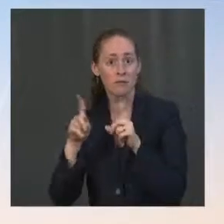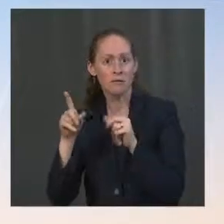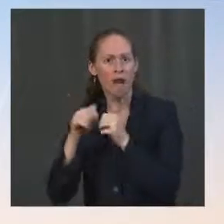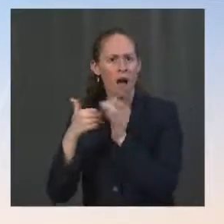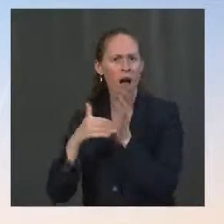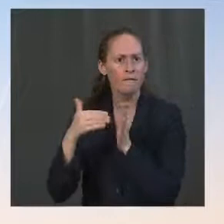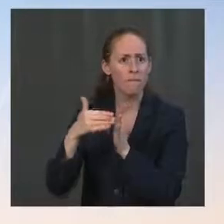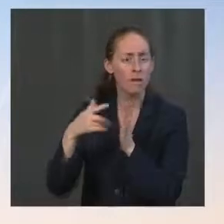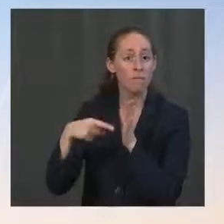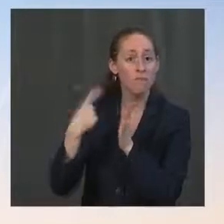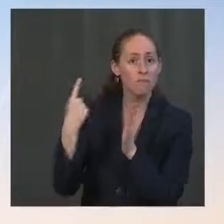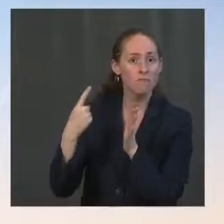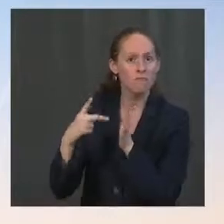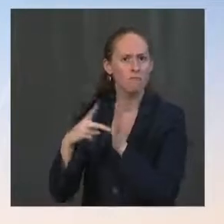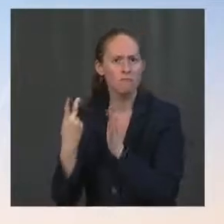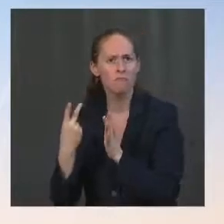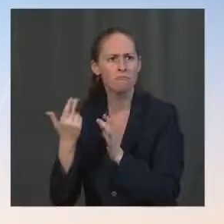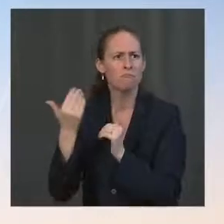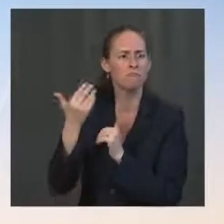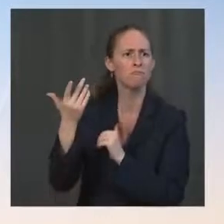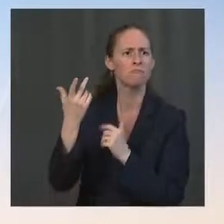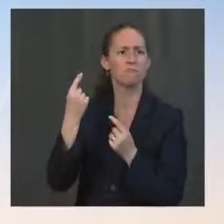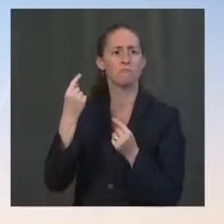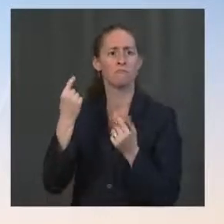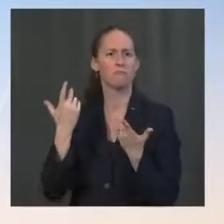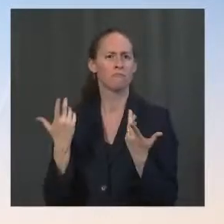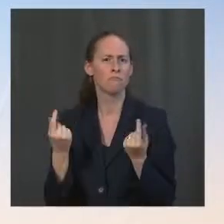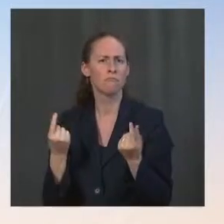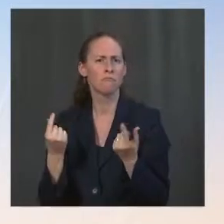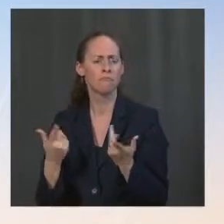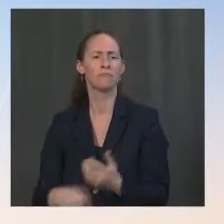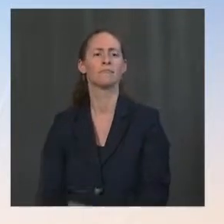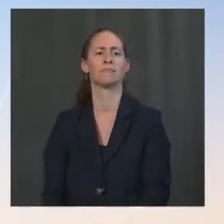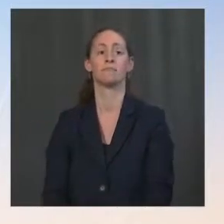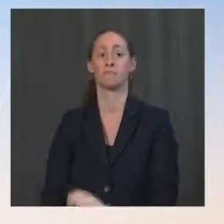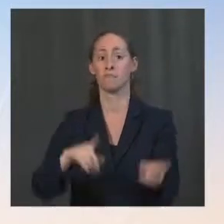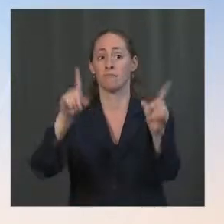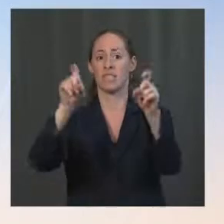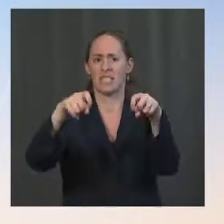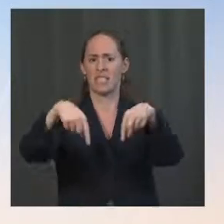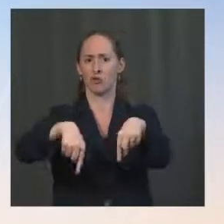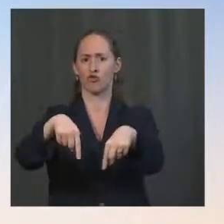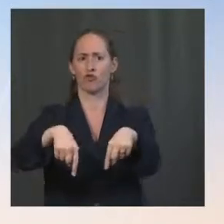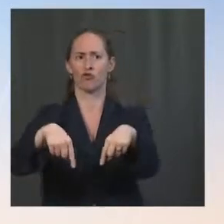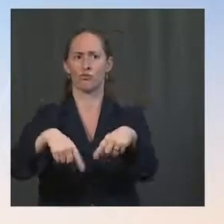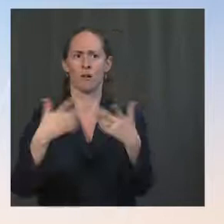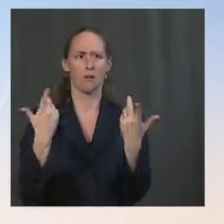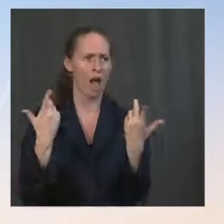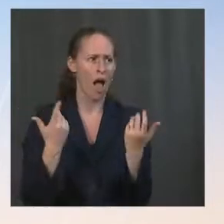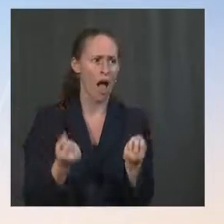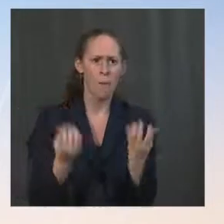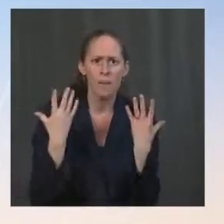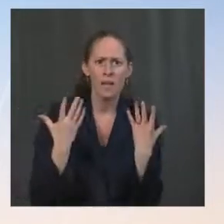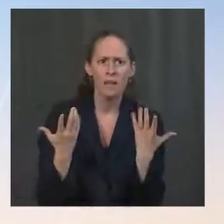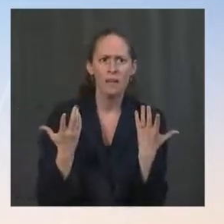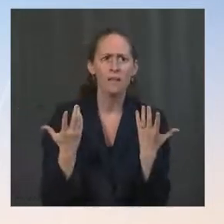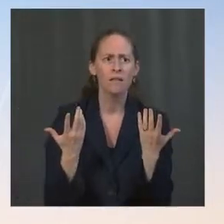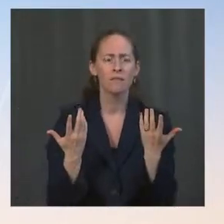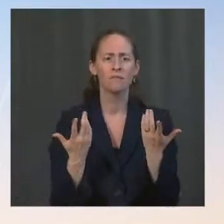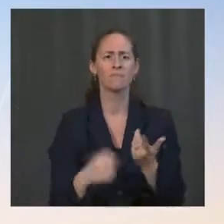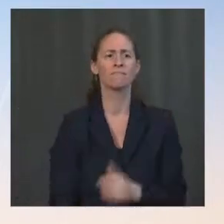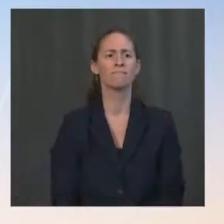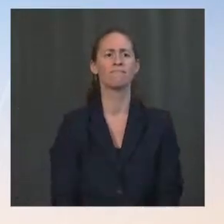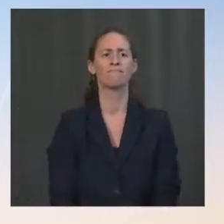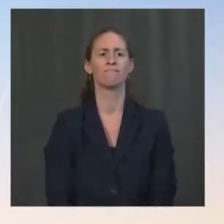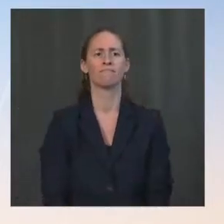Are they being tested again once they arrive in They're the US? tested when they arrive here. Can you say what the positivity rate is? I don't have that information. I will see if the Department of Homeland